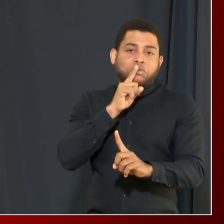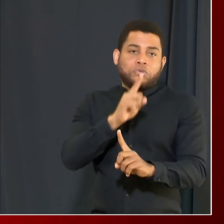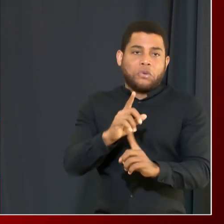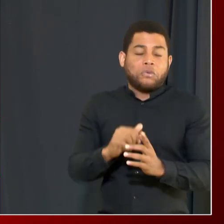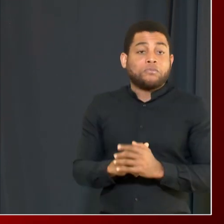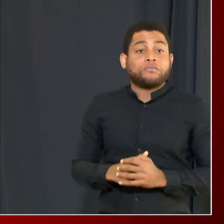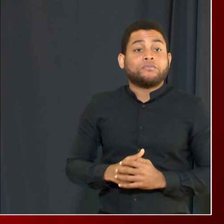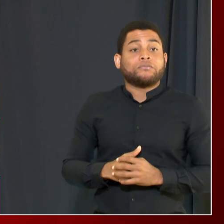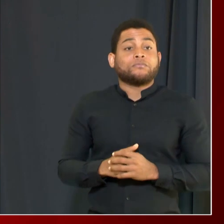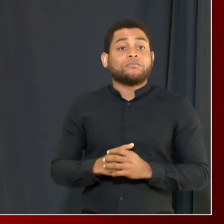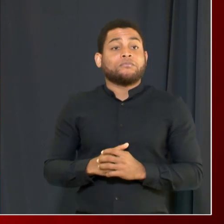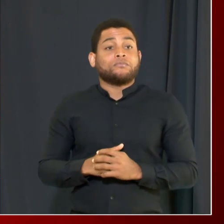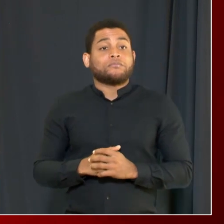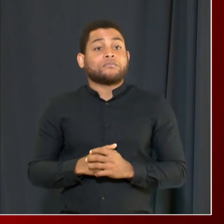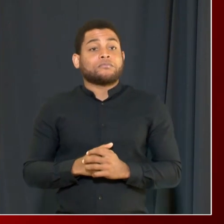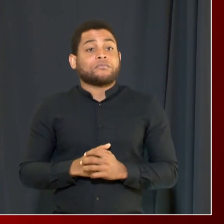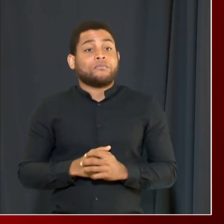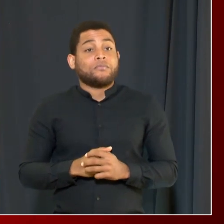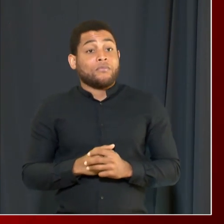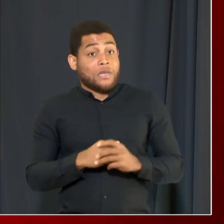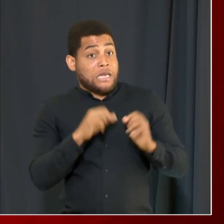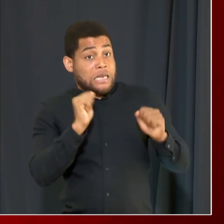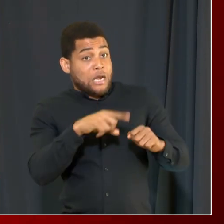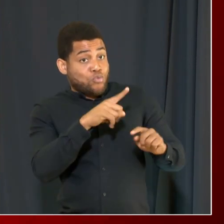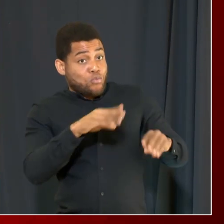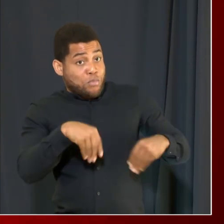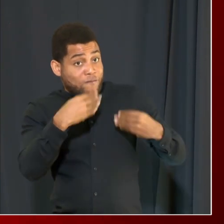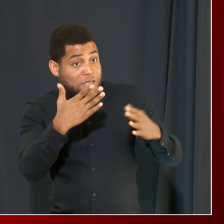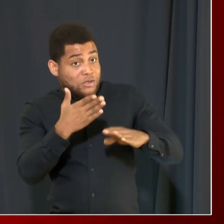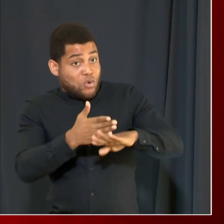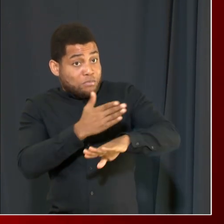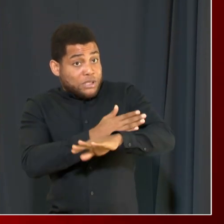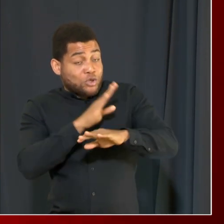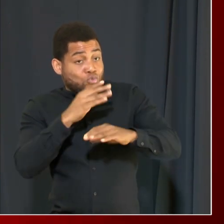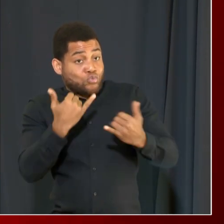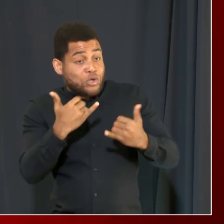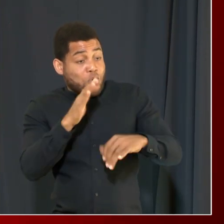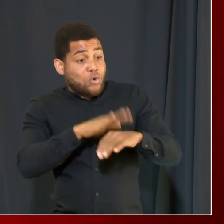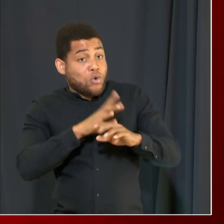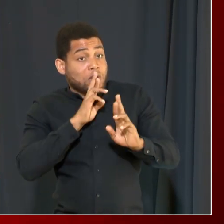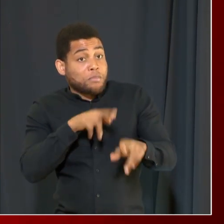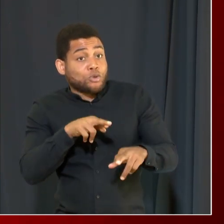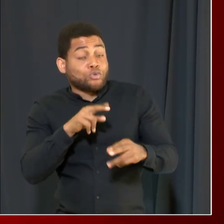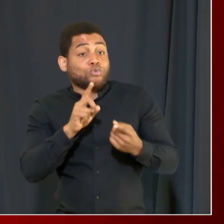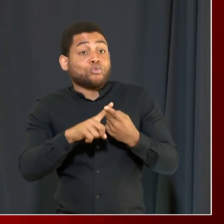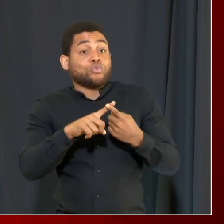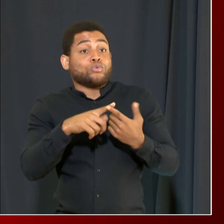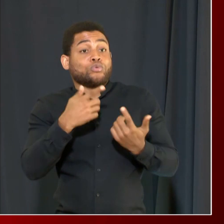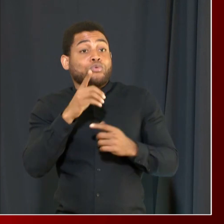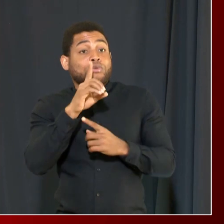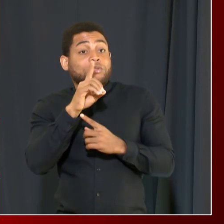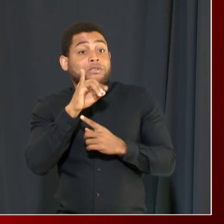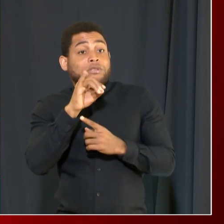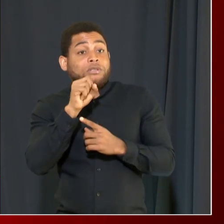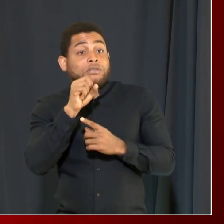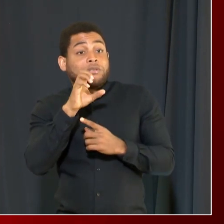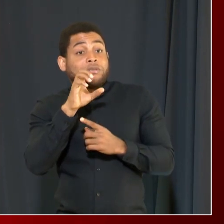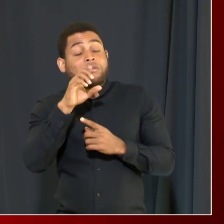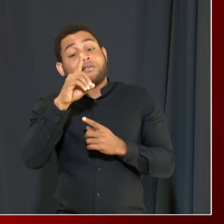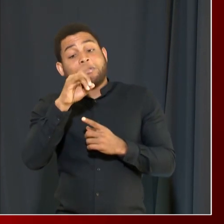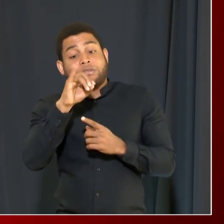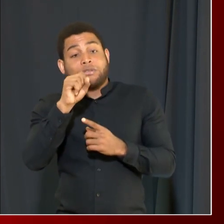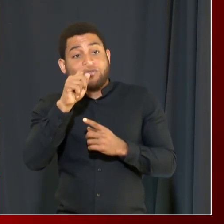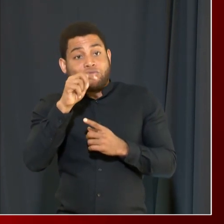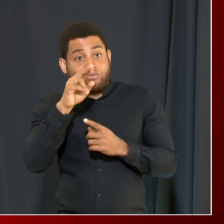Administrator, can you provide us an update today on the response to the district dogs flooding and the timeline